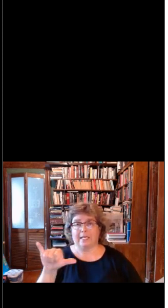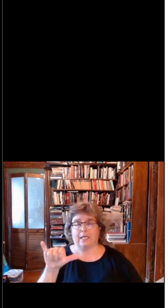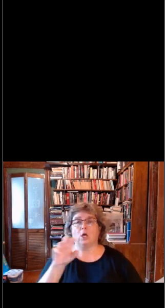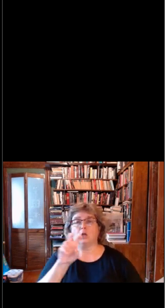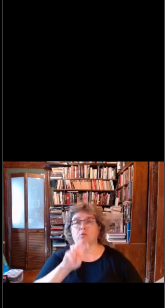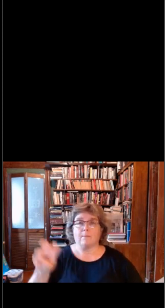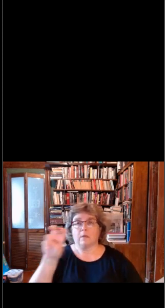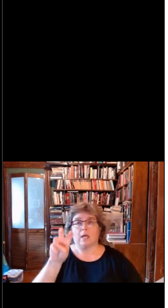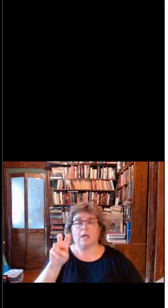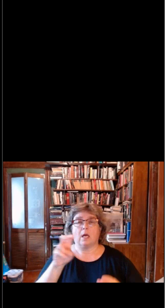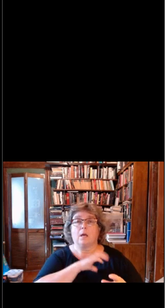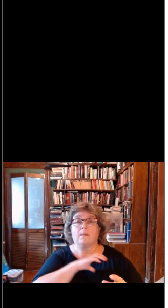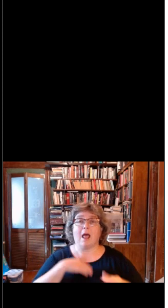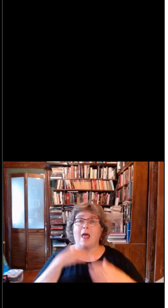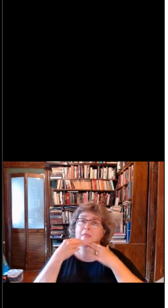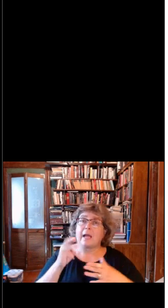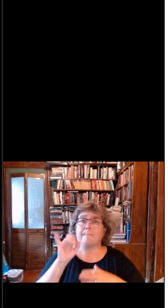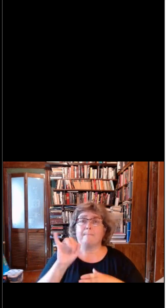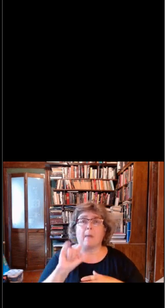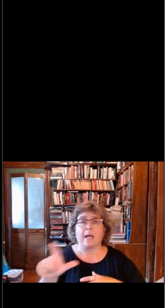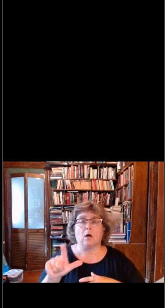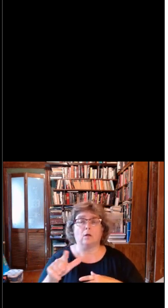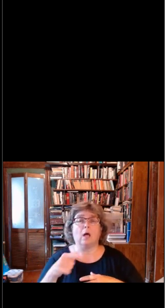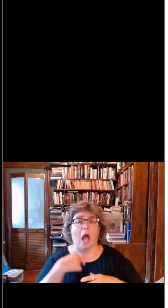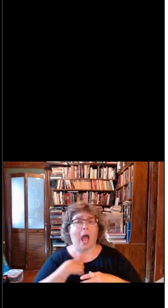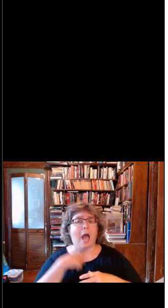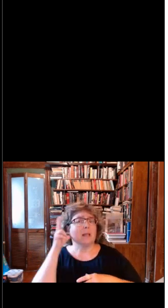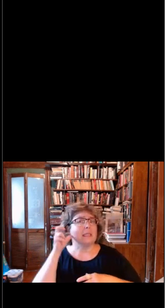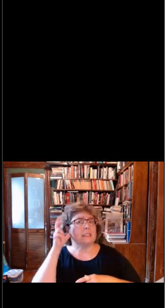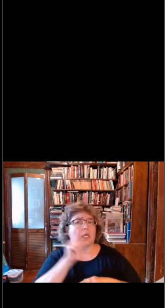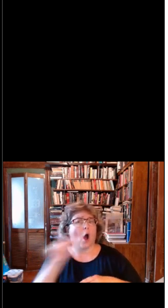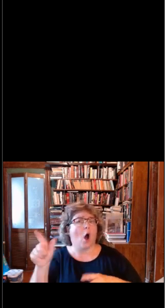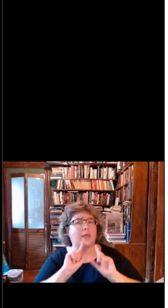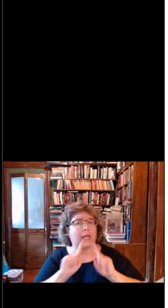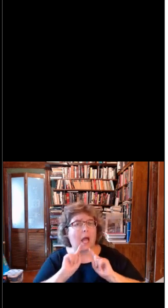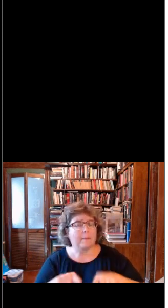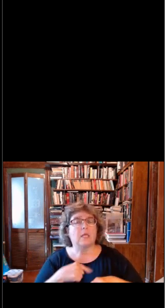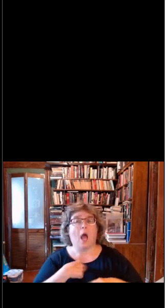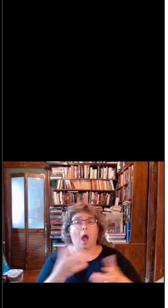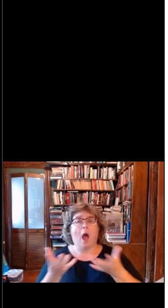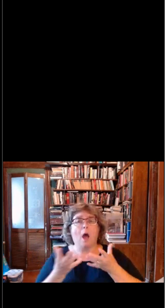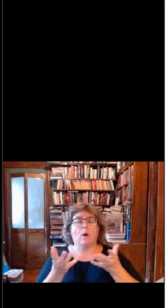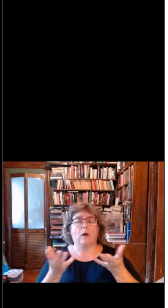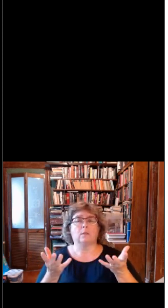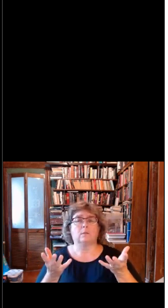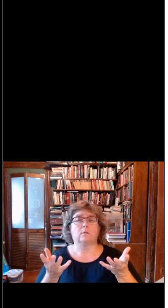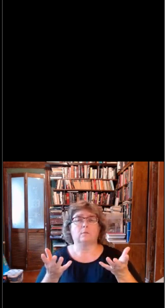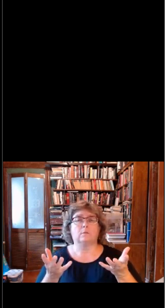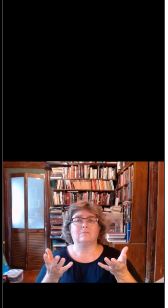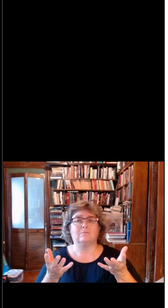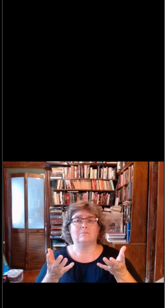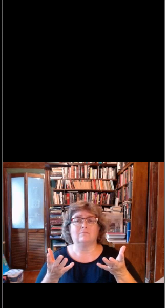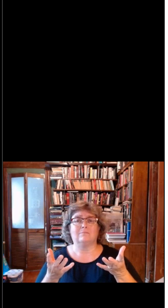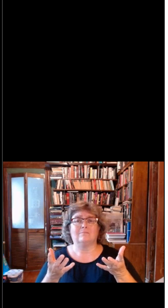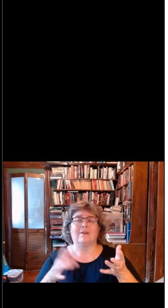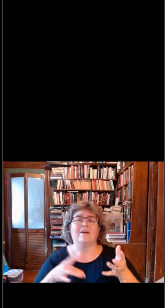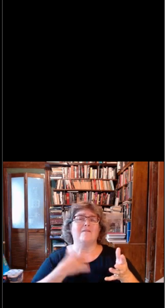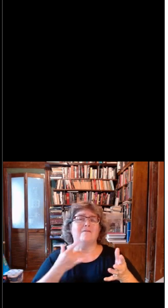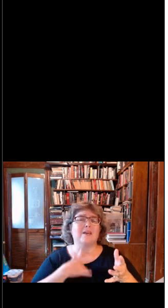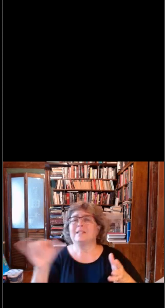Michael for speaking up. I've been on the call this whole time and listening to all the comments, and I wanted to echo